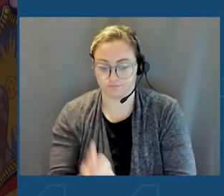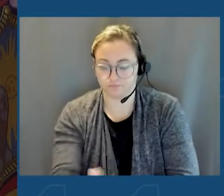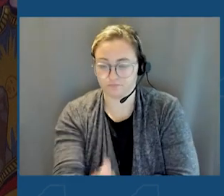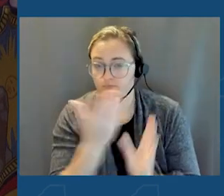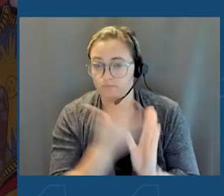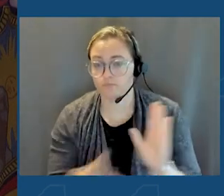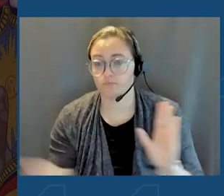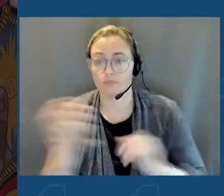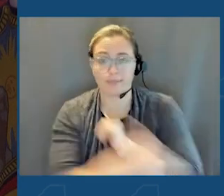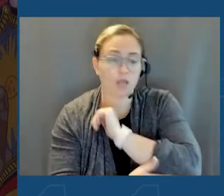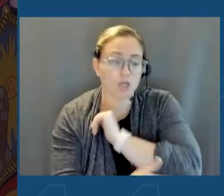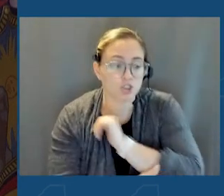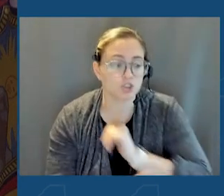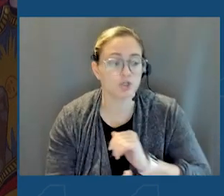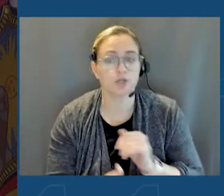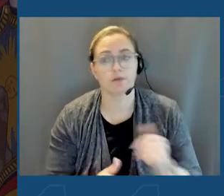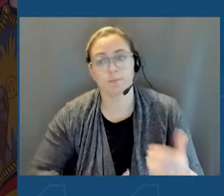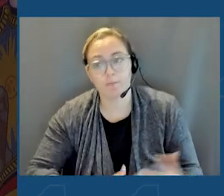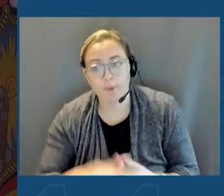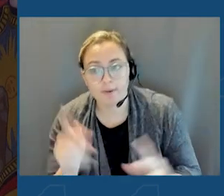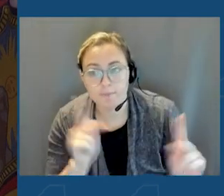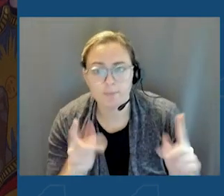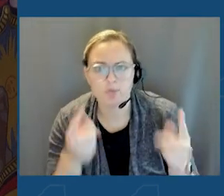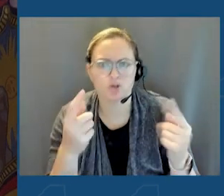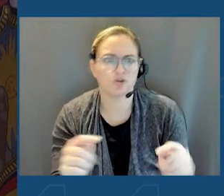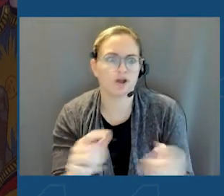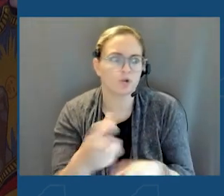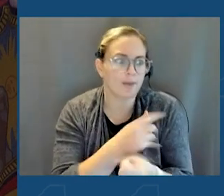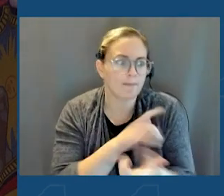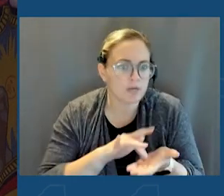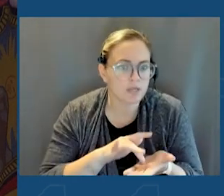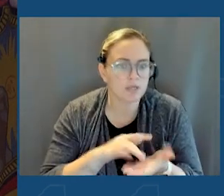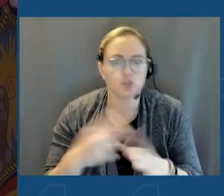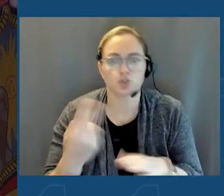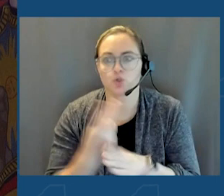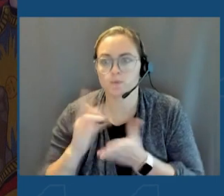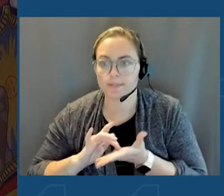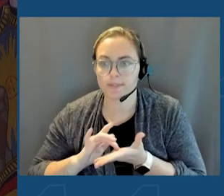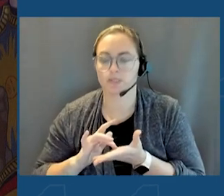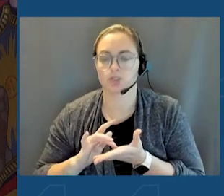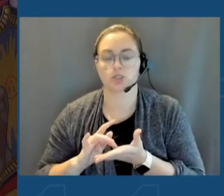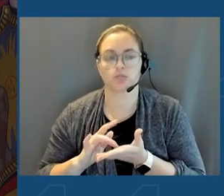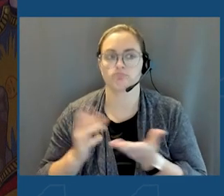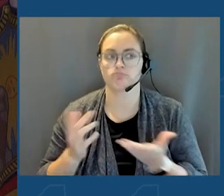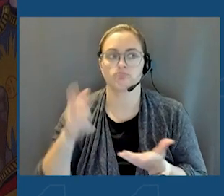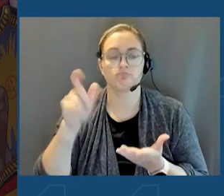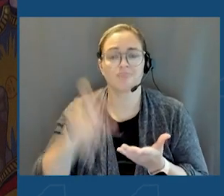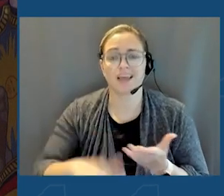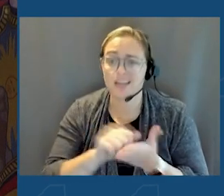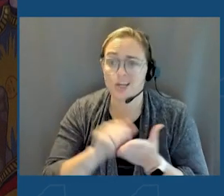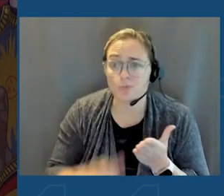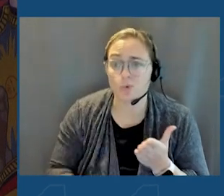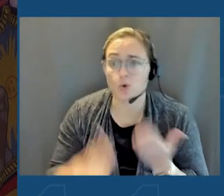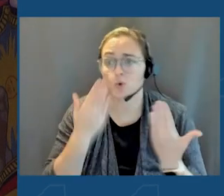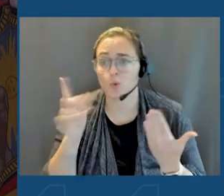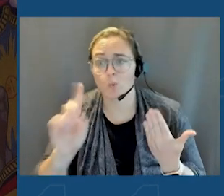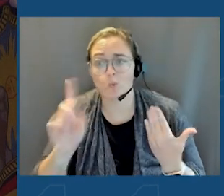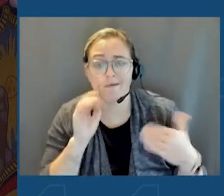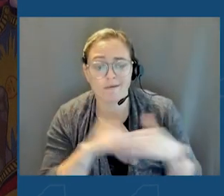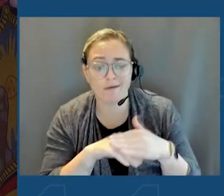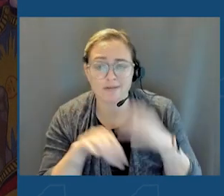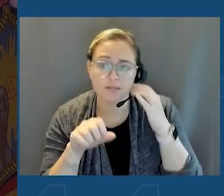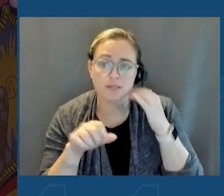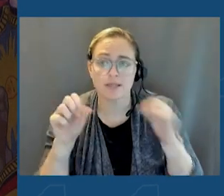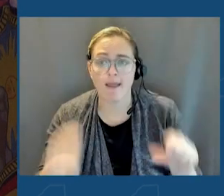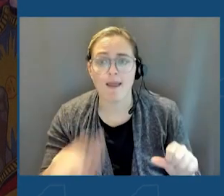pregnant people who are either trying to get pills, who are using pills, who need abortions and don't know where to access them because